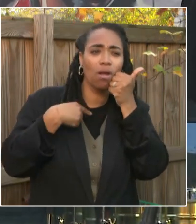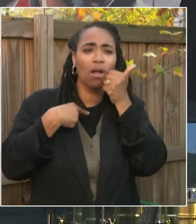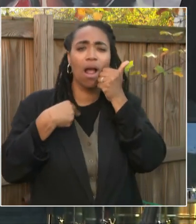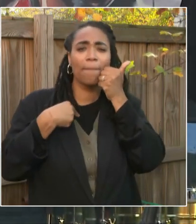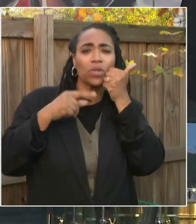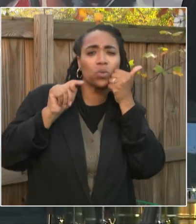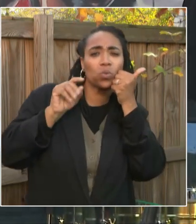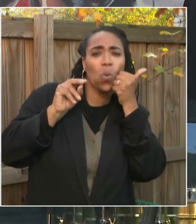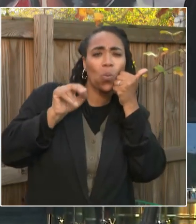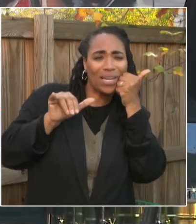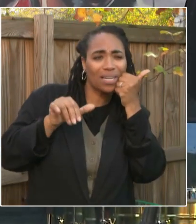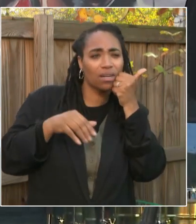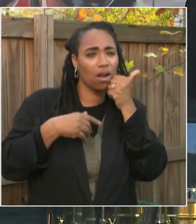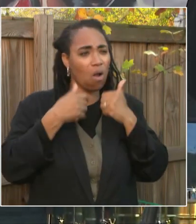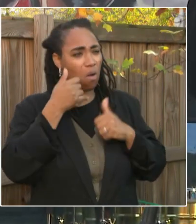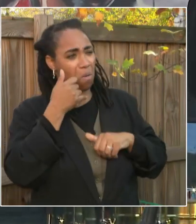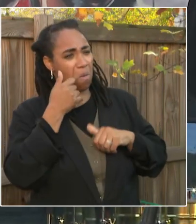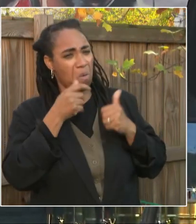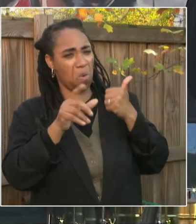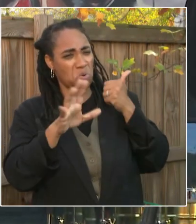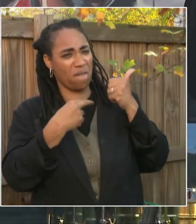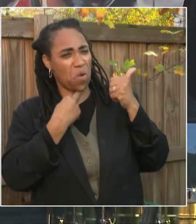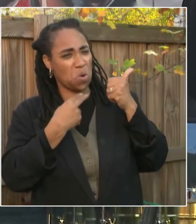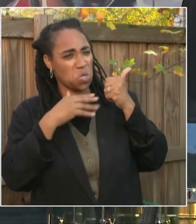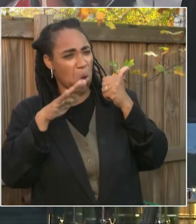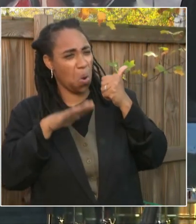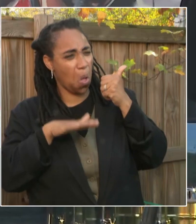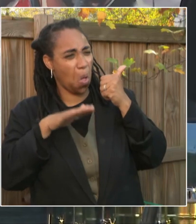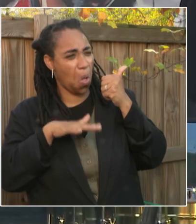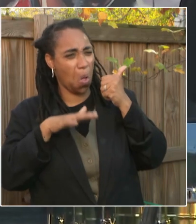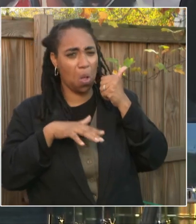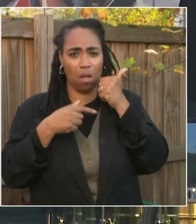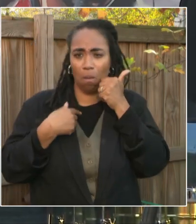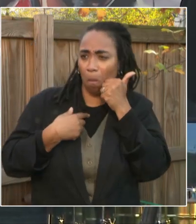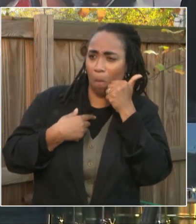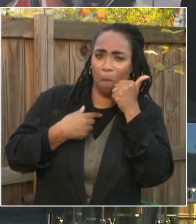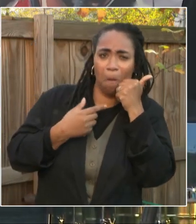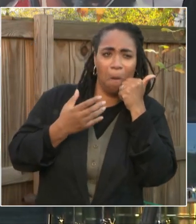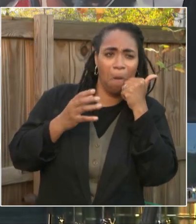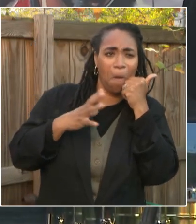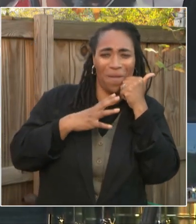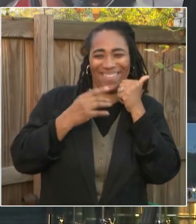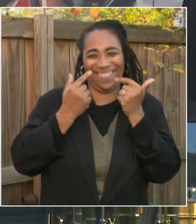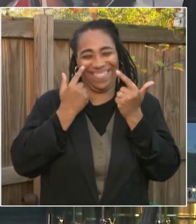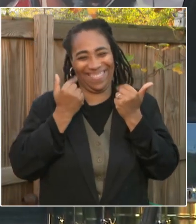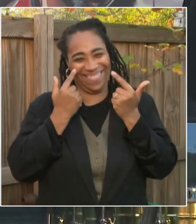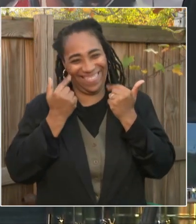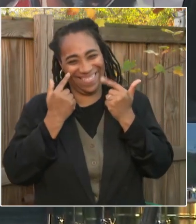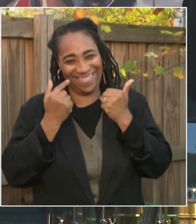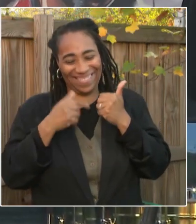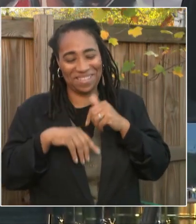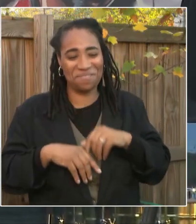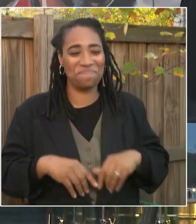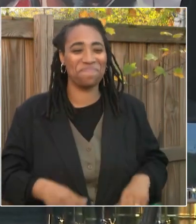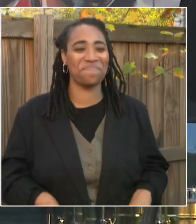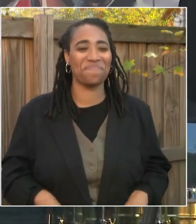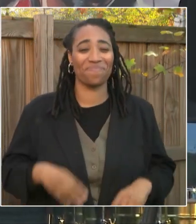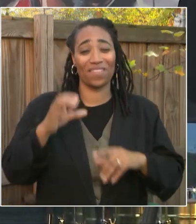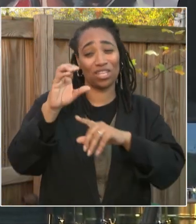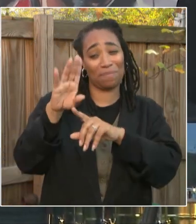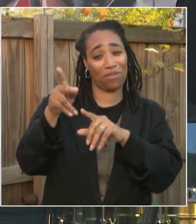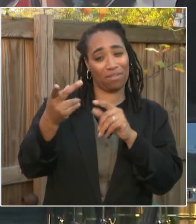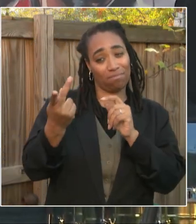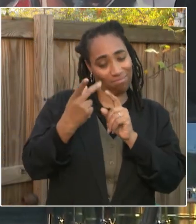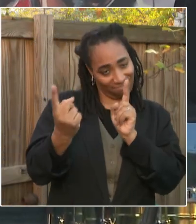But, yeah, I met Chuck at the age of 17, and we've been great friends ever since. He's my